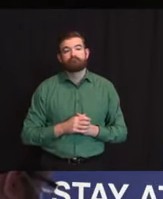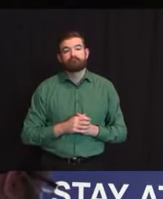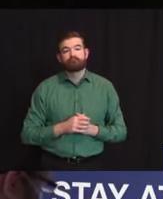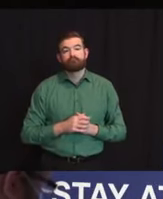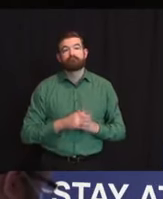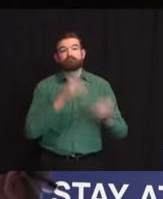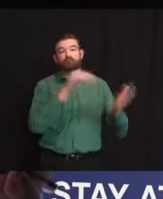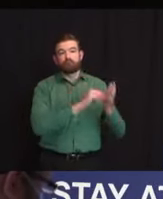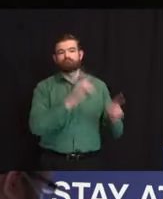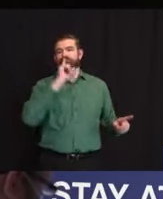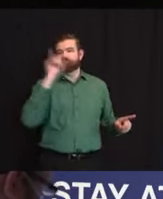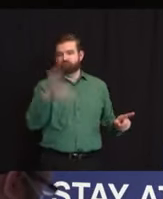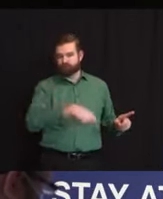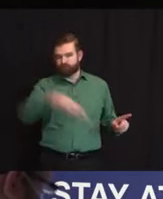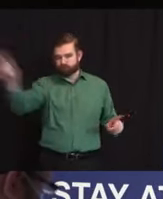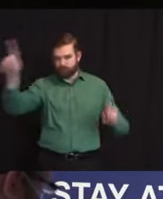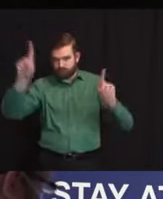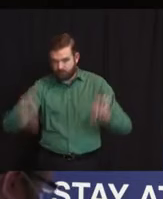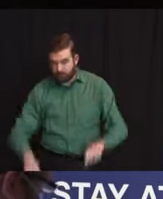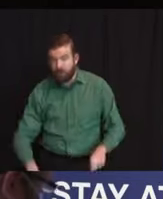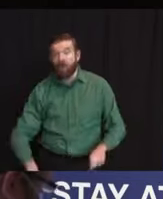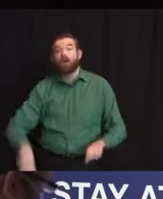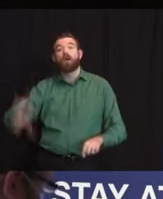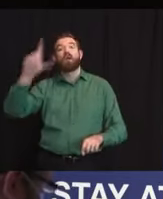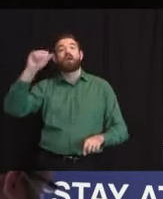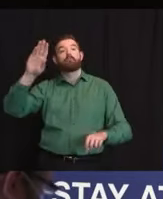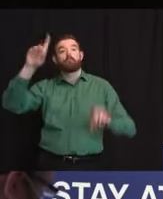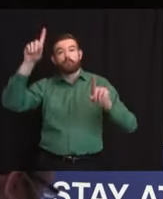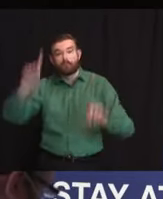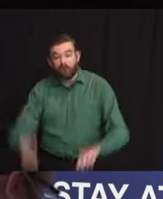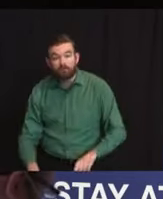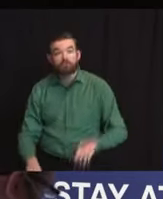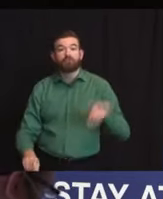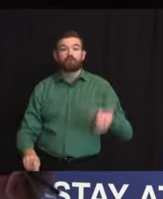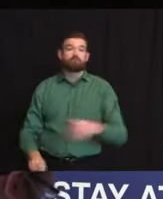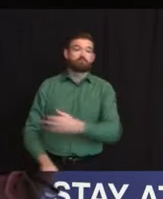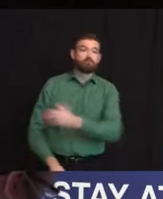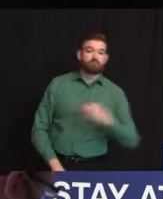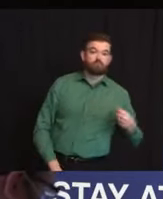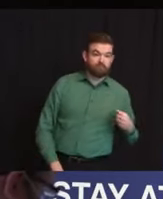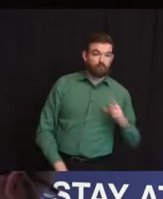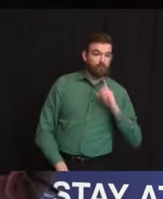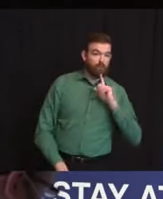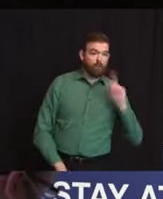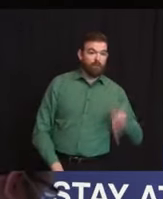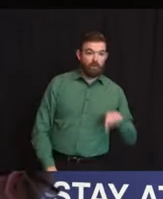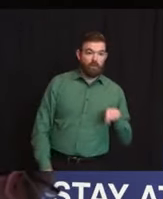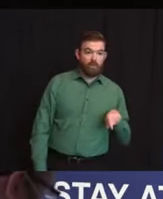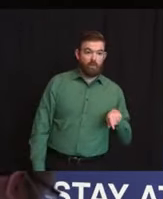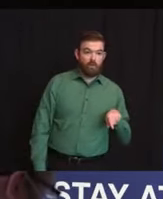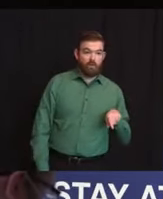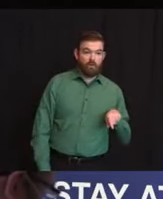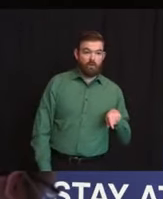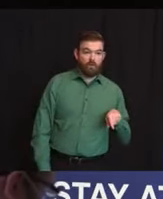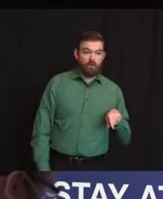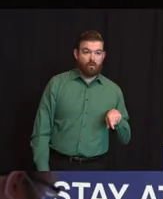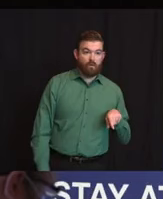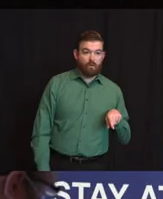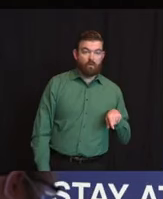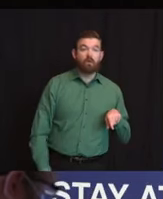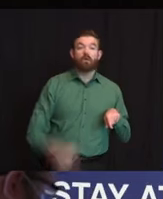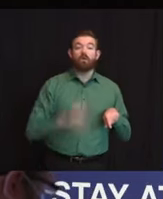not reporting what the patient's ethnicity or race or anything. They're just reporting the patient's name and that sort of stuff. When the lab then reports that data to